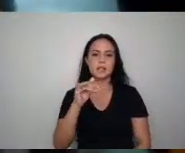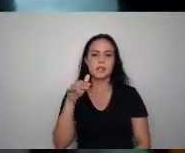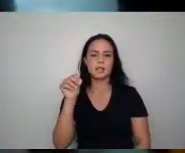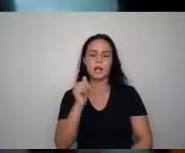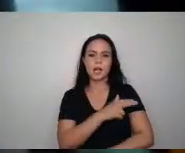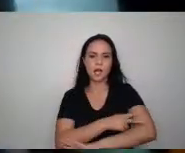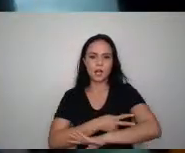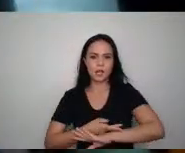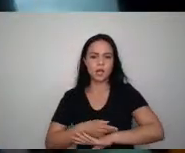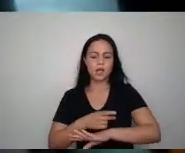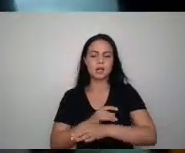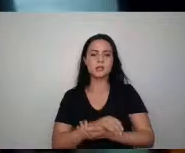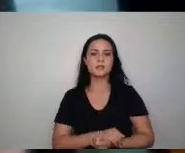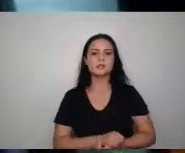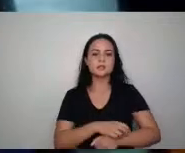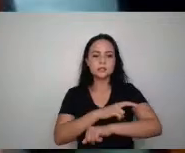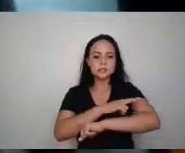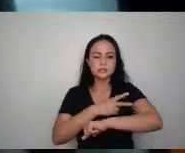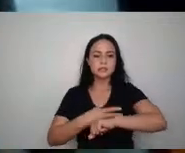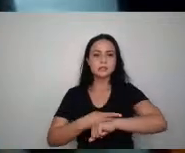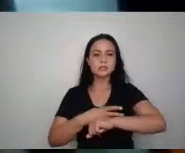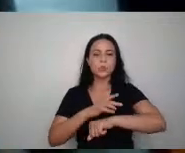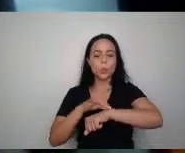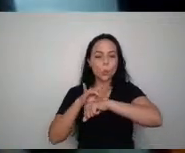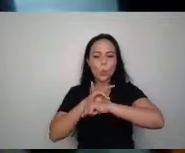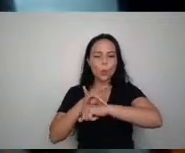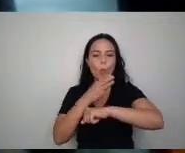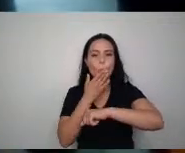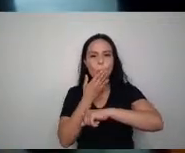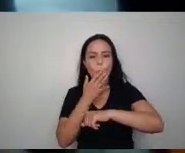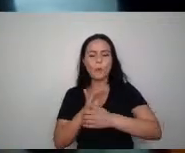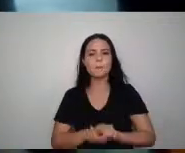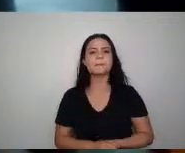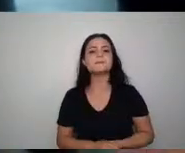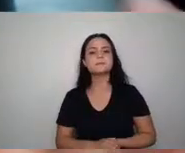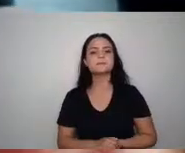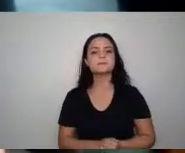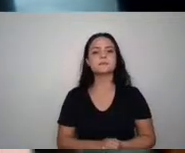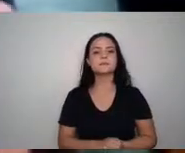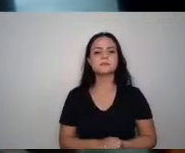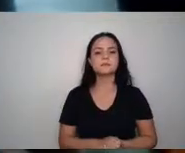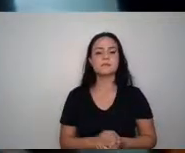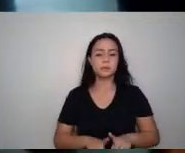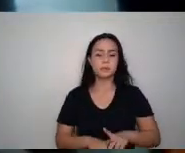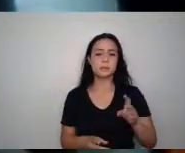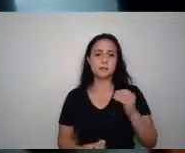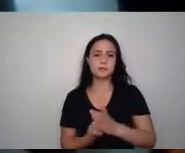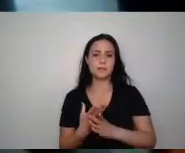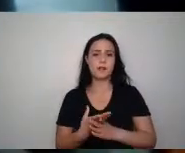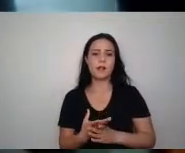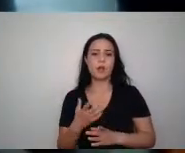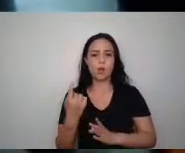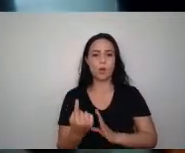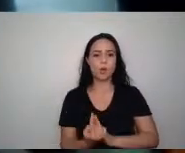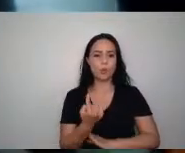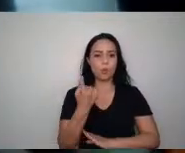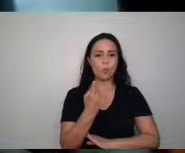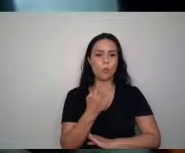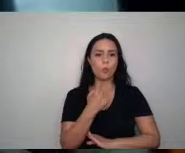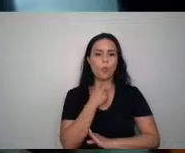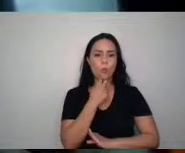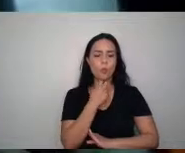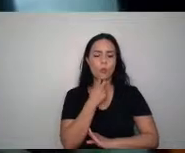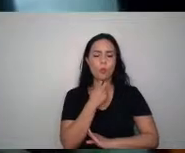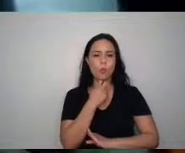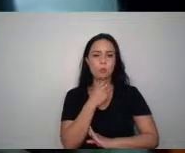or the race, sexual orientation, and age. All of these factors might play